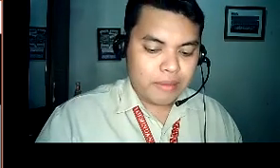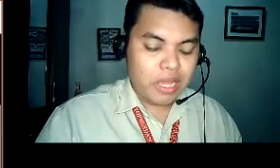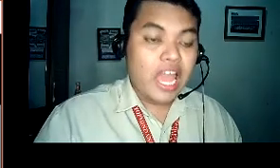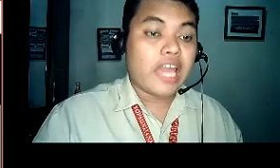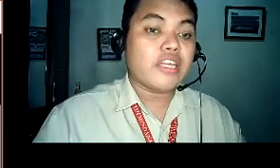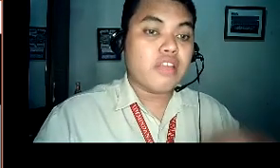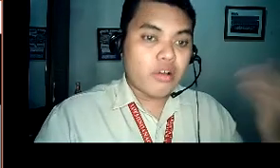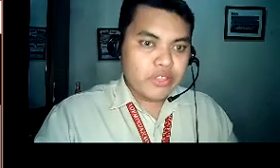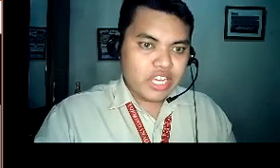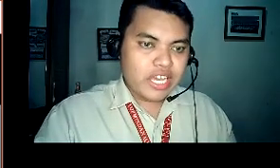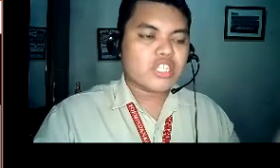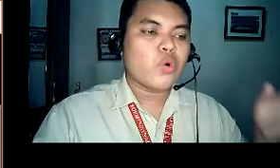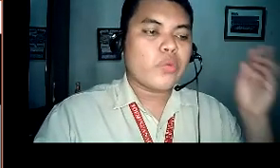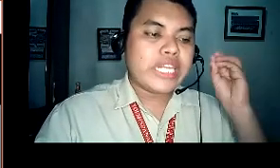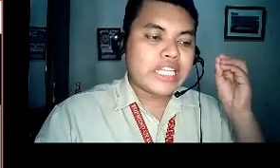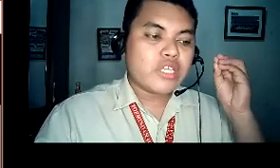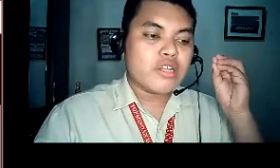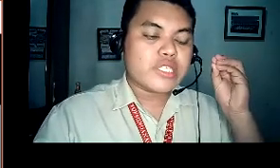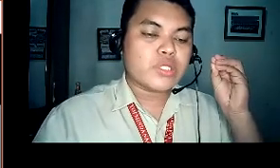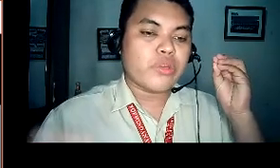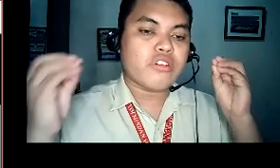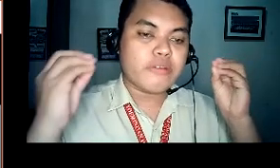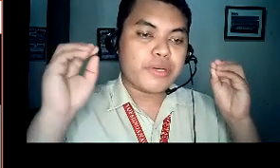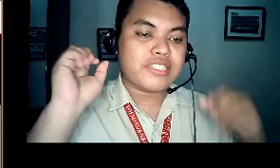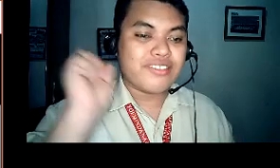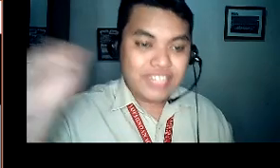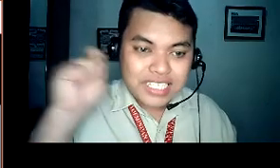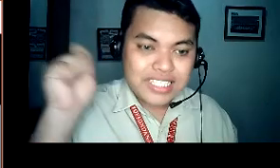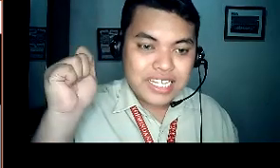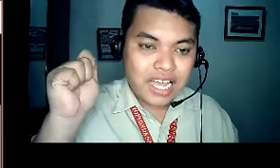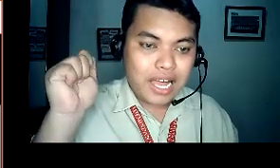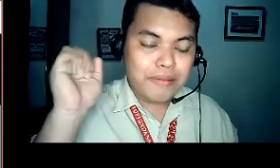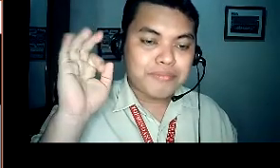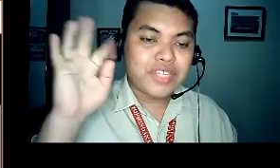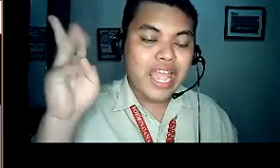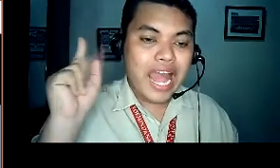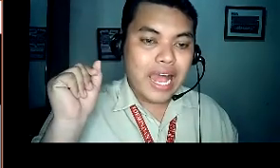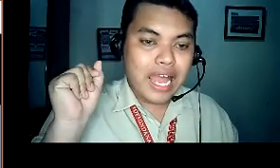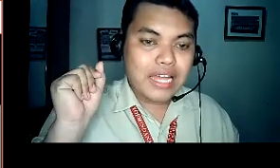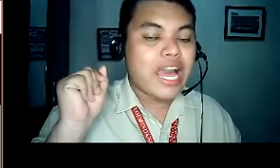to them. And along with it, we need also to incorporate this